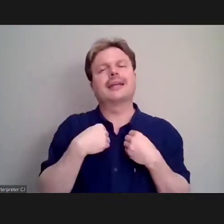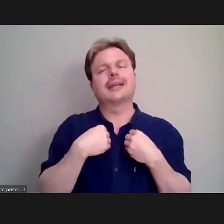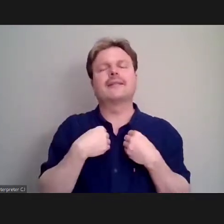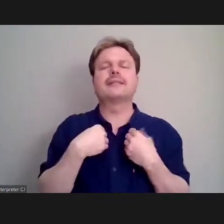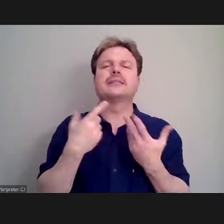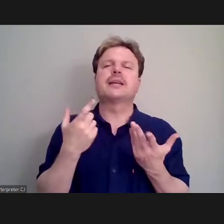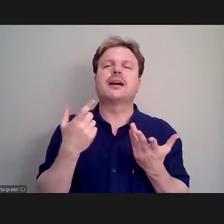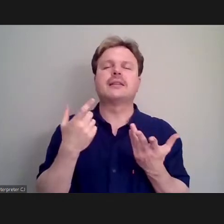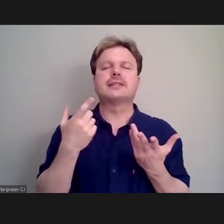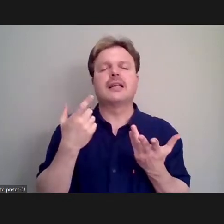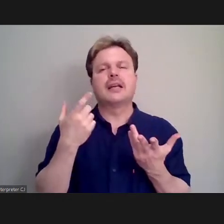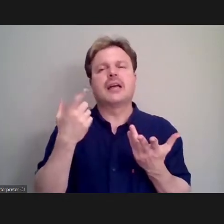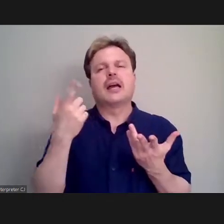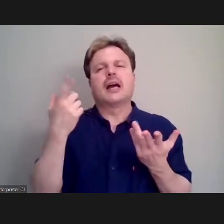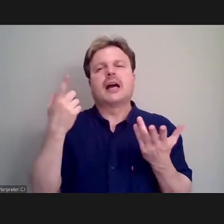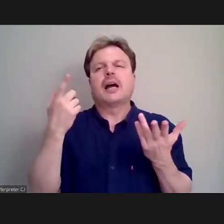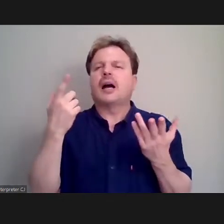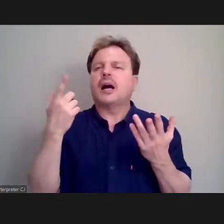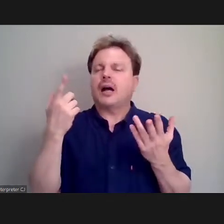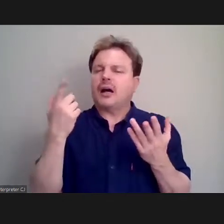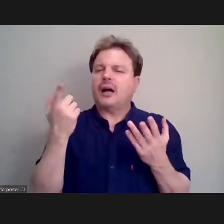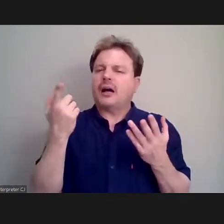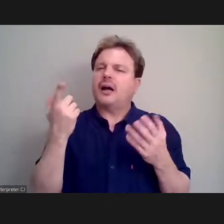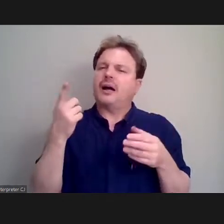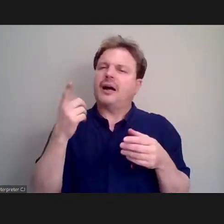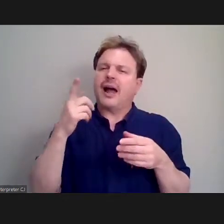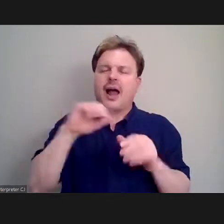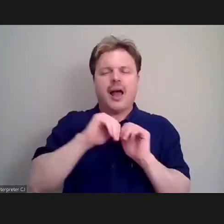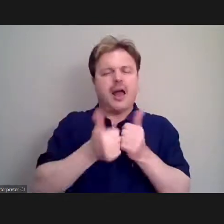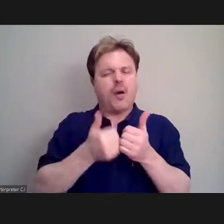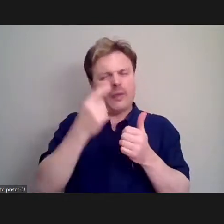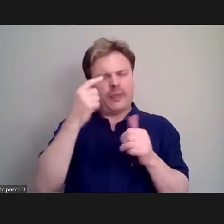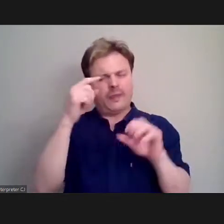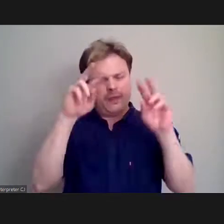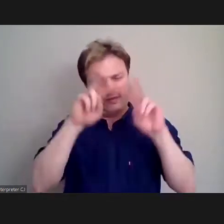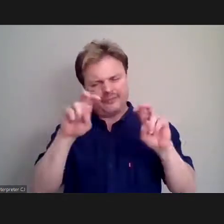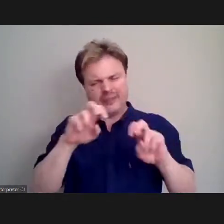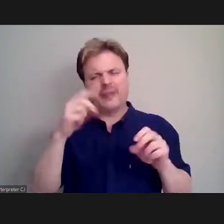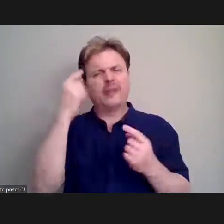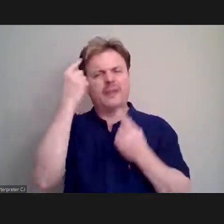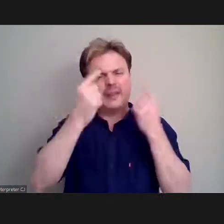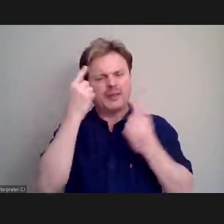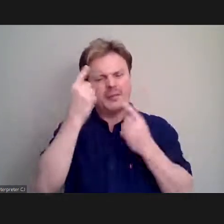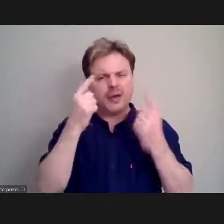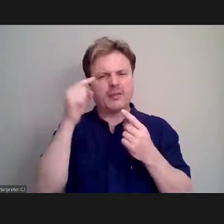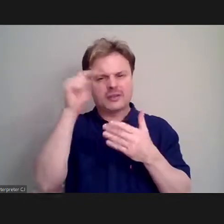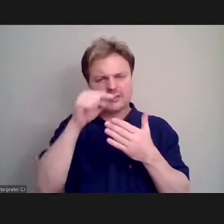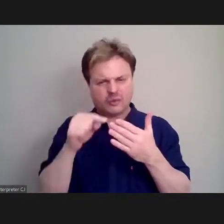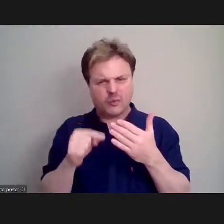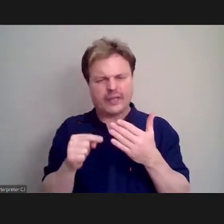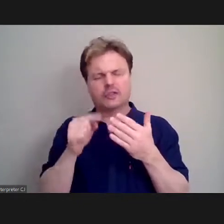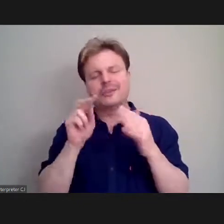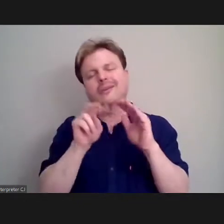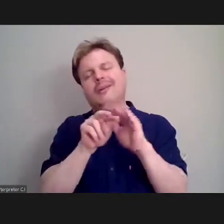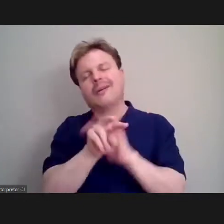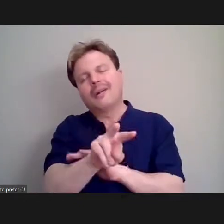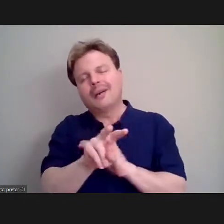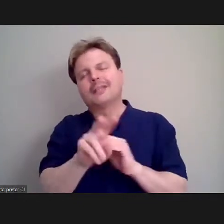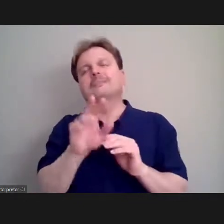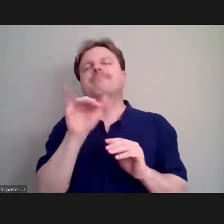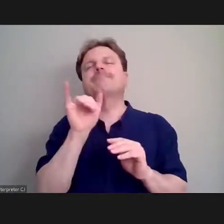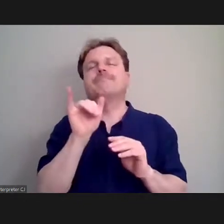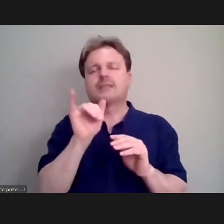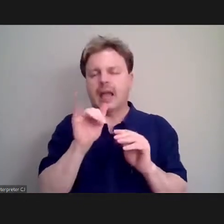of an insider's look into how thinking about these considerations affect us,